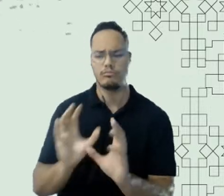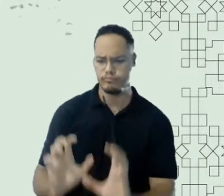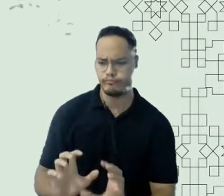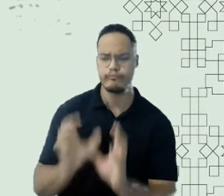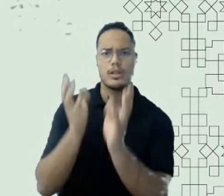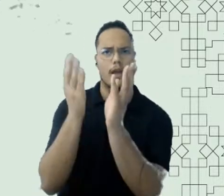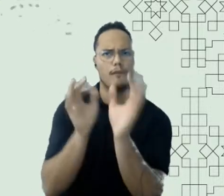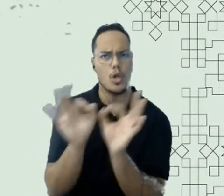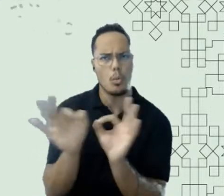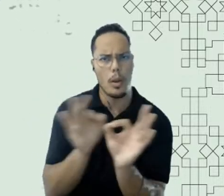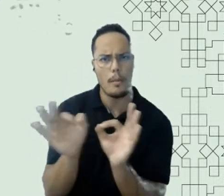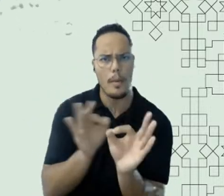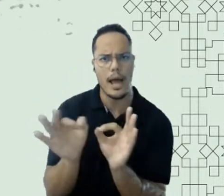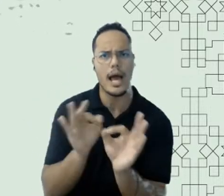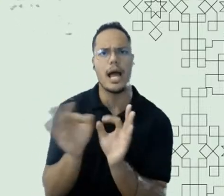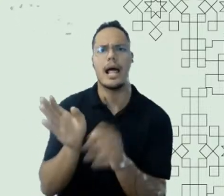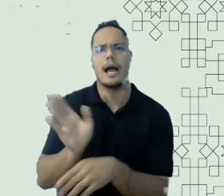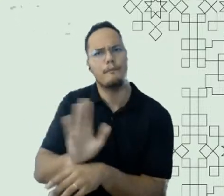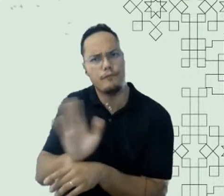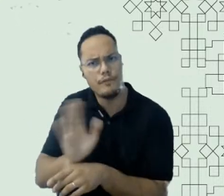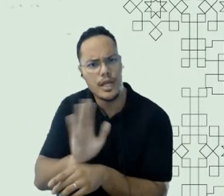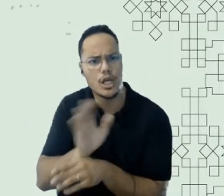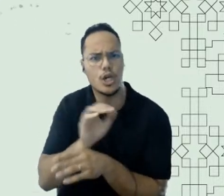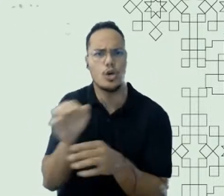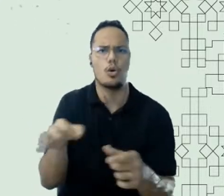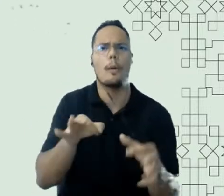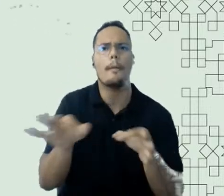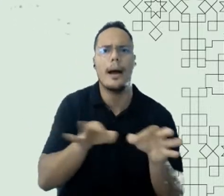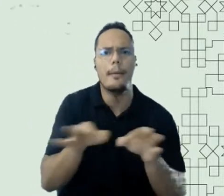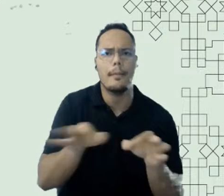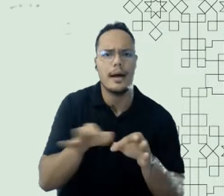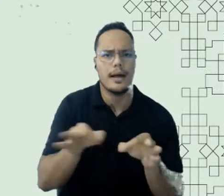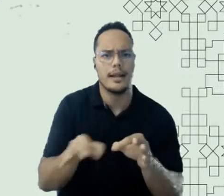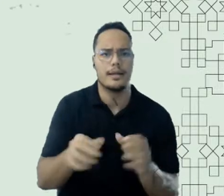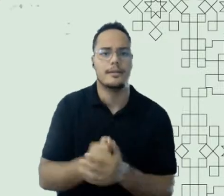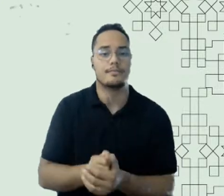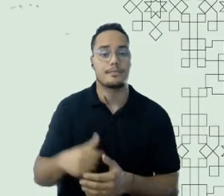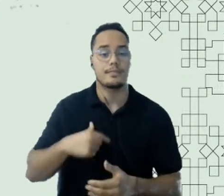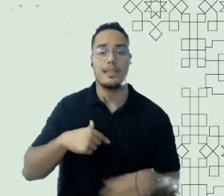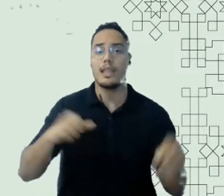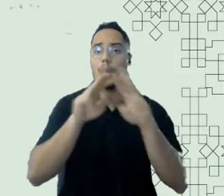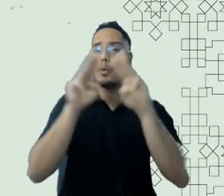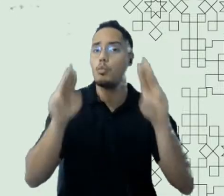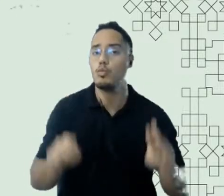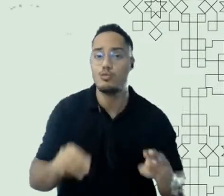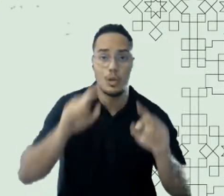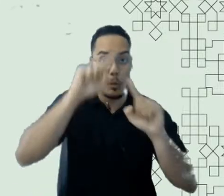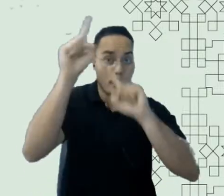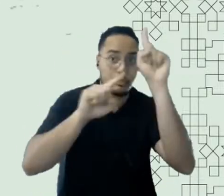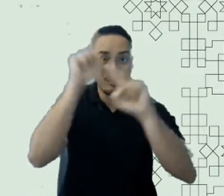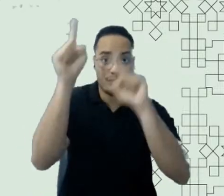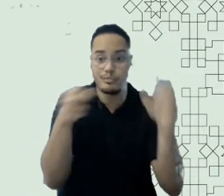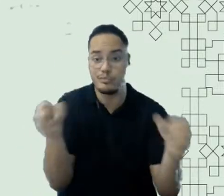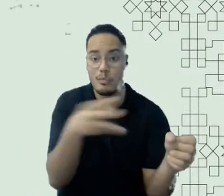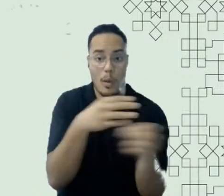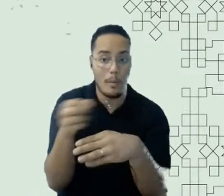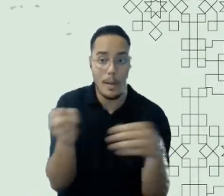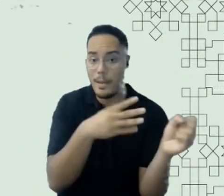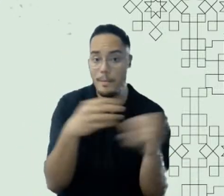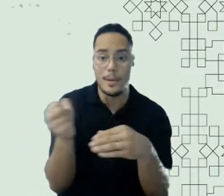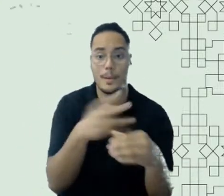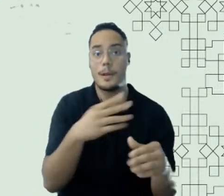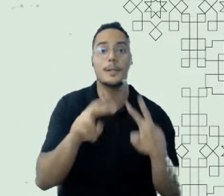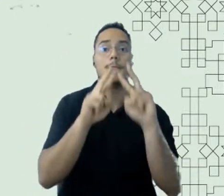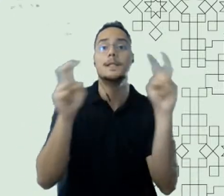Portuguese, Museu de Novas Ideias, the Museum of New Ideas in copyright. So we can go